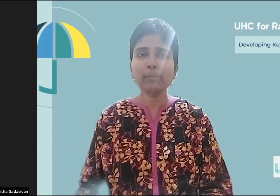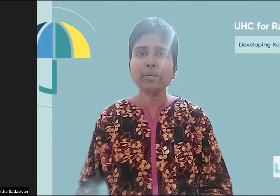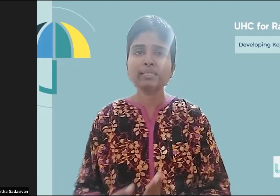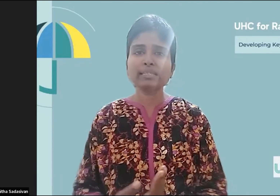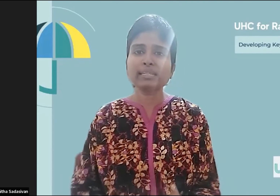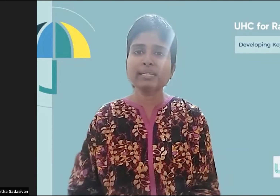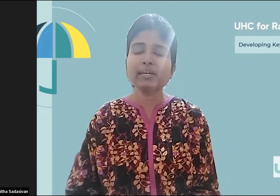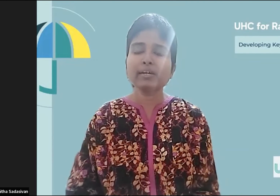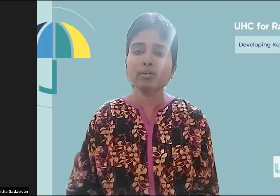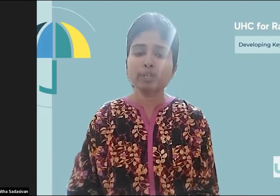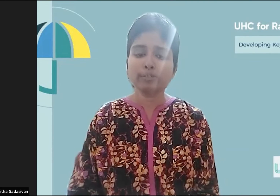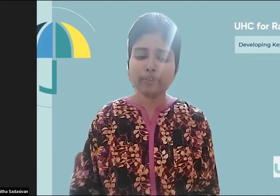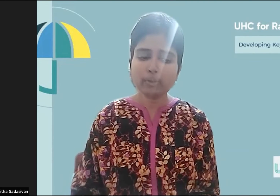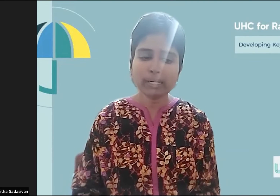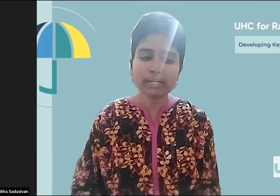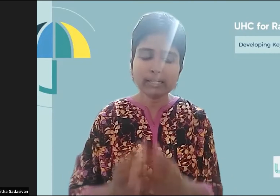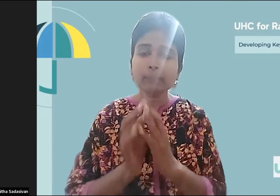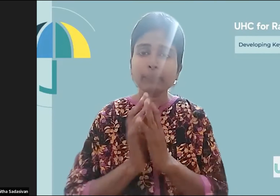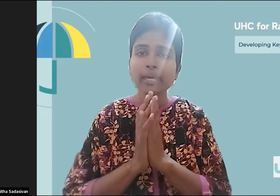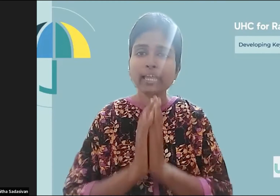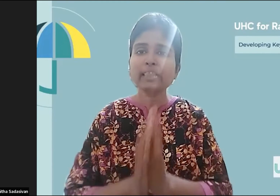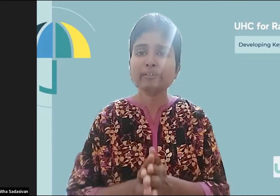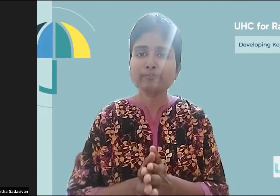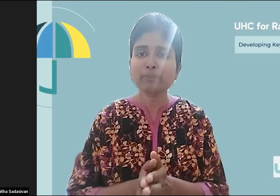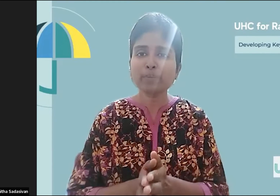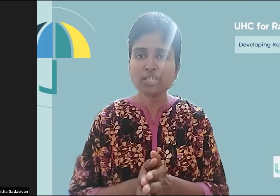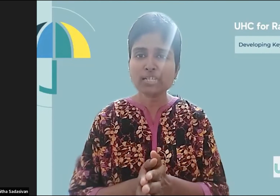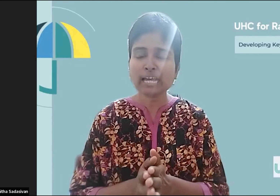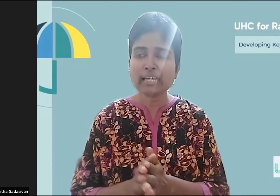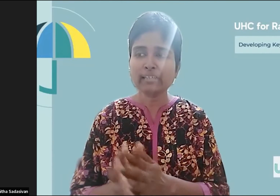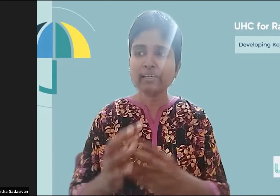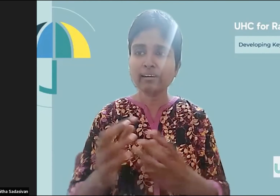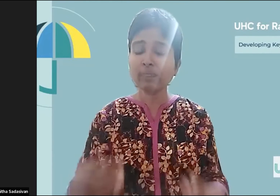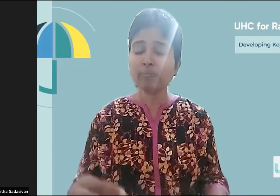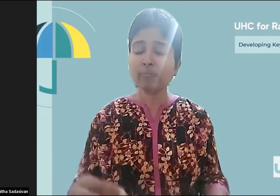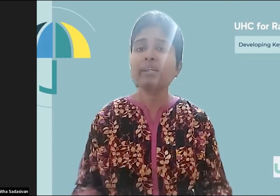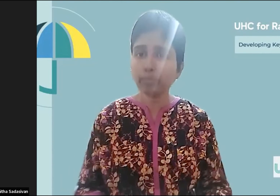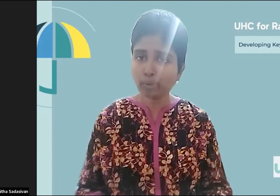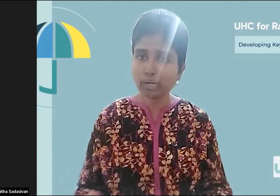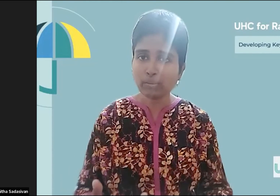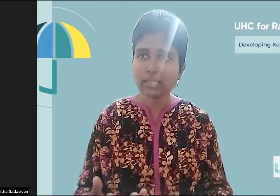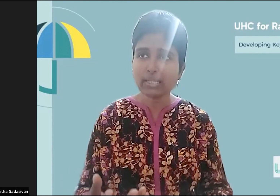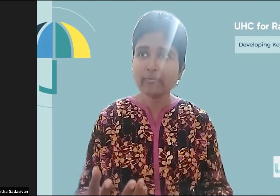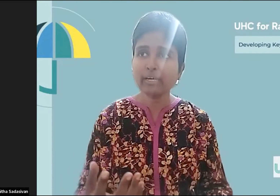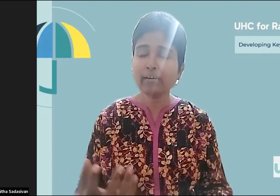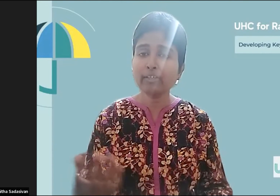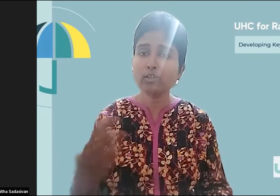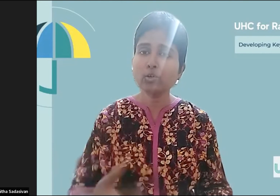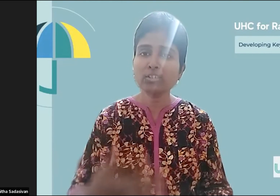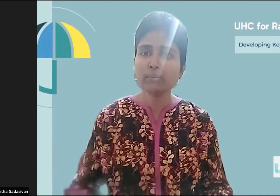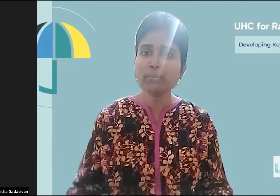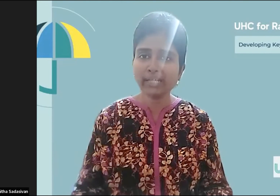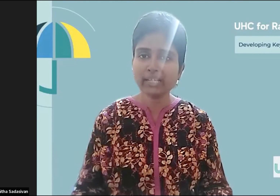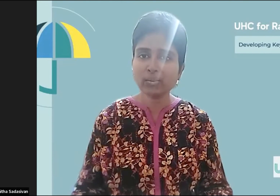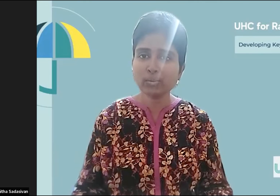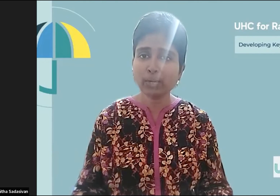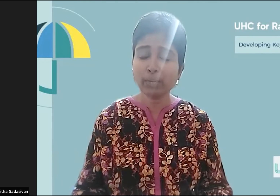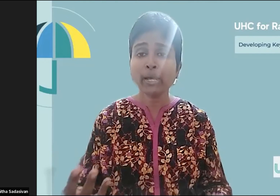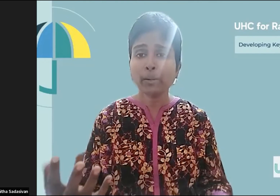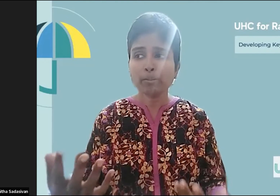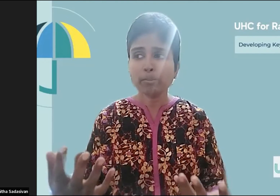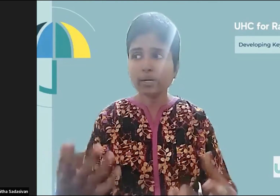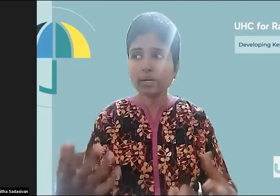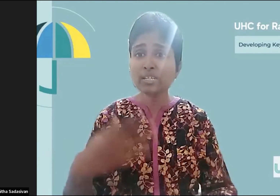And basically, if we look at it, health information is lacking. There are brilliant programs, like we have the doorstep medication